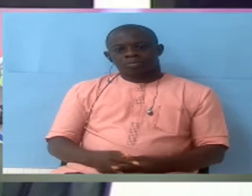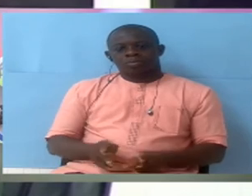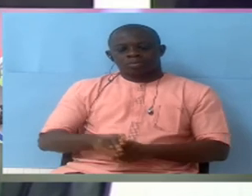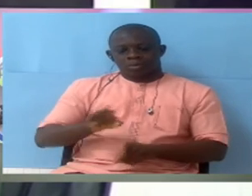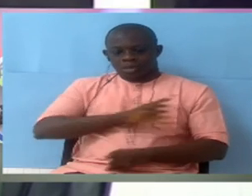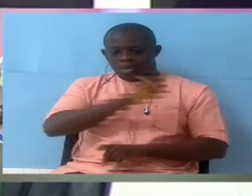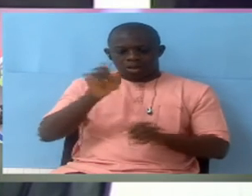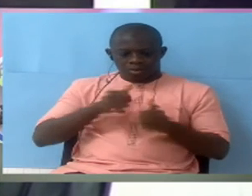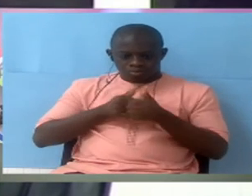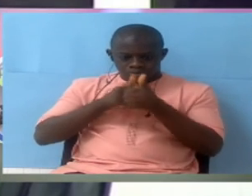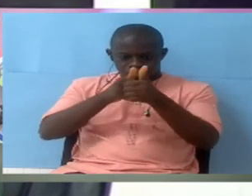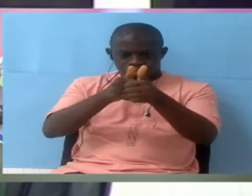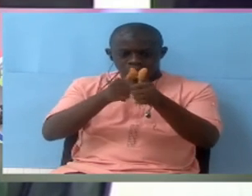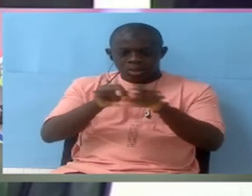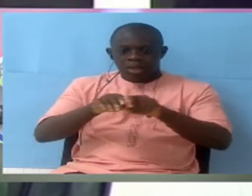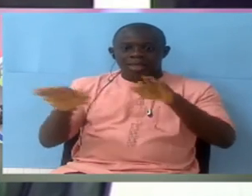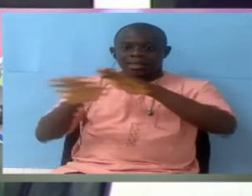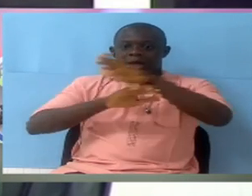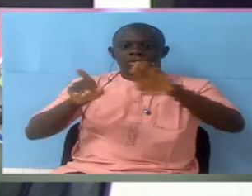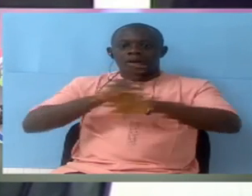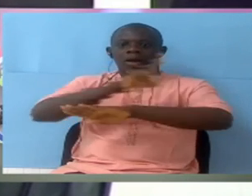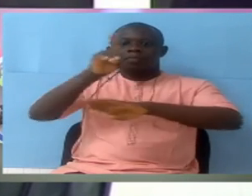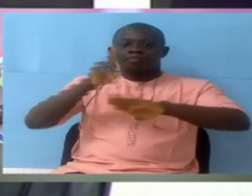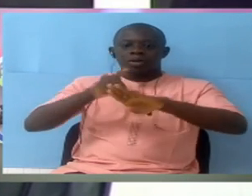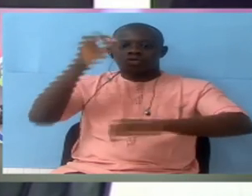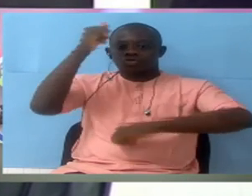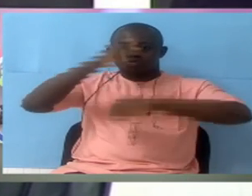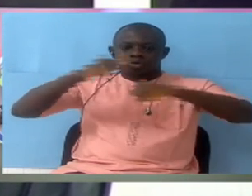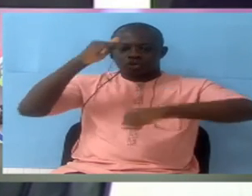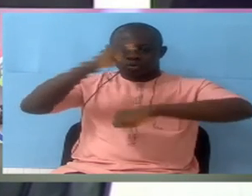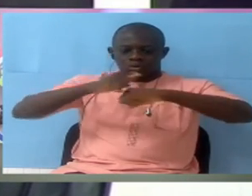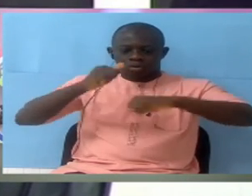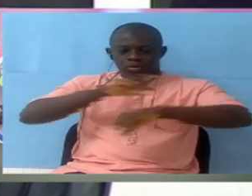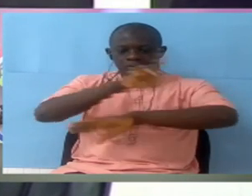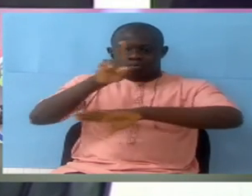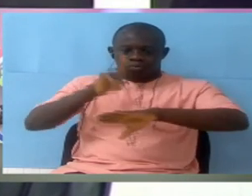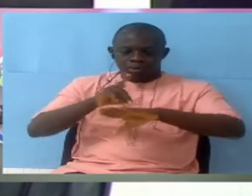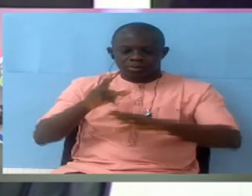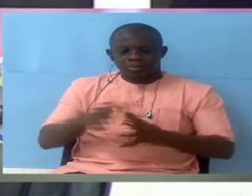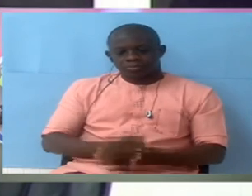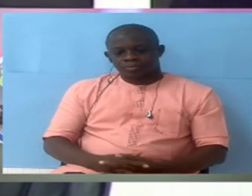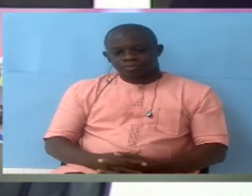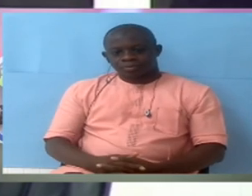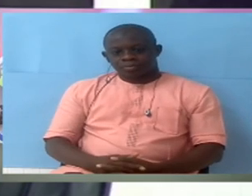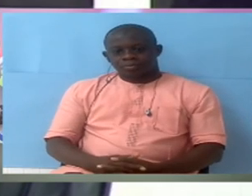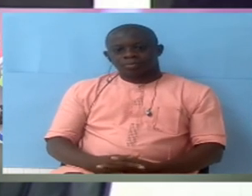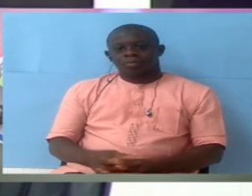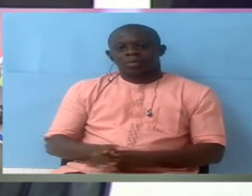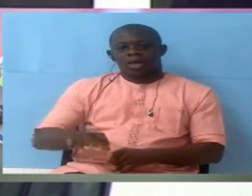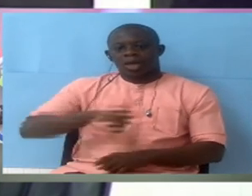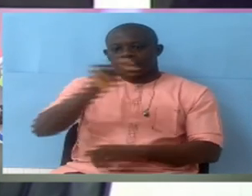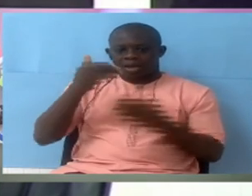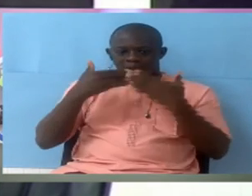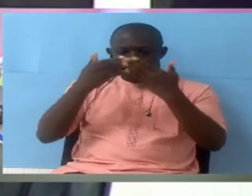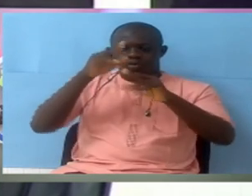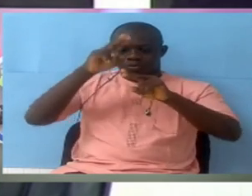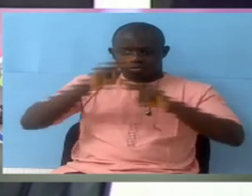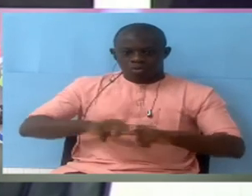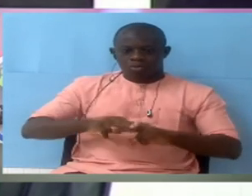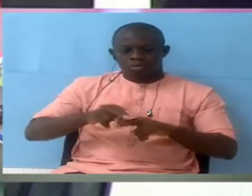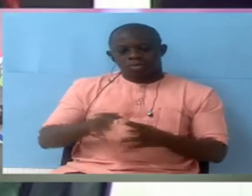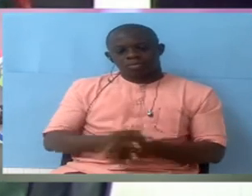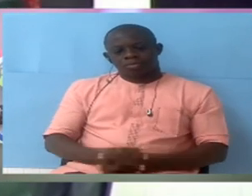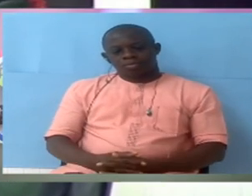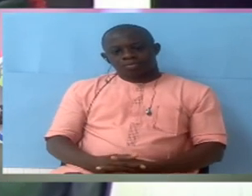the torture arena. Challenge me yo bu fanga hamne fale nyo metitale nit ni. And told me to sit down. You need not